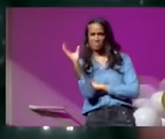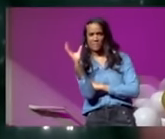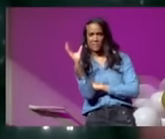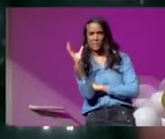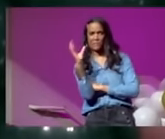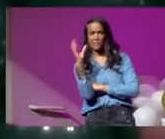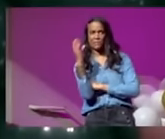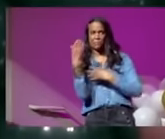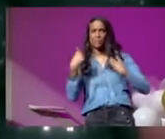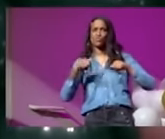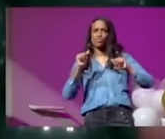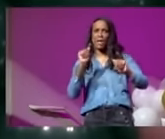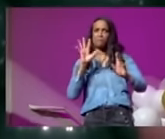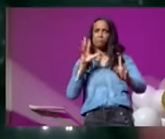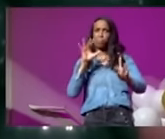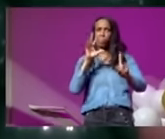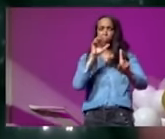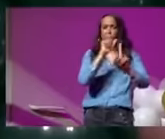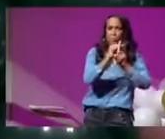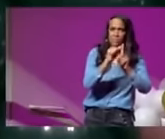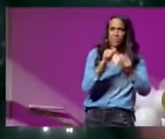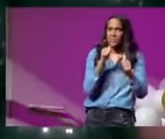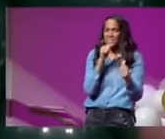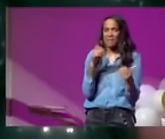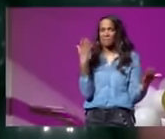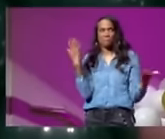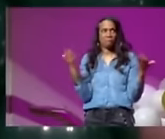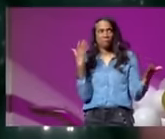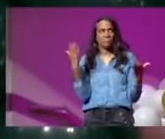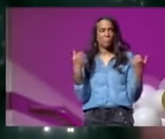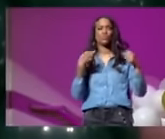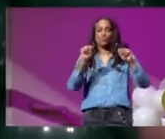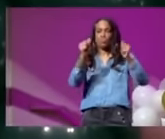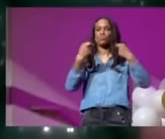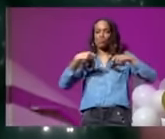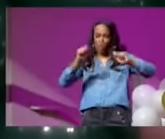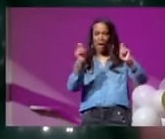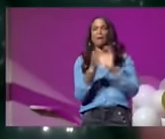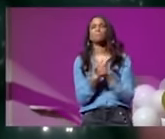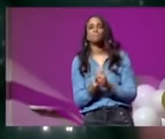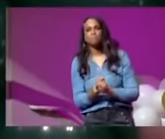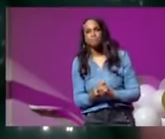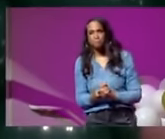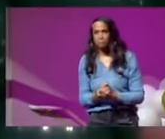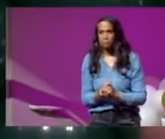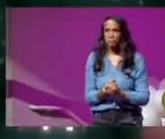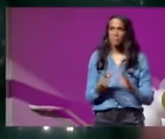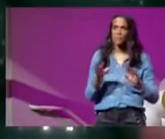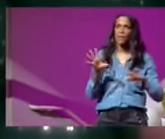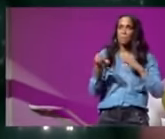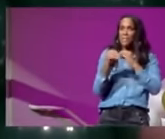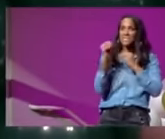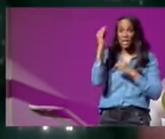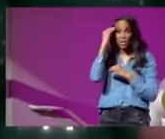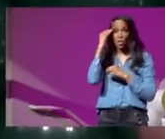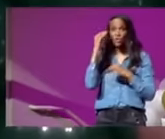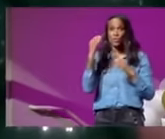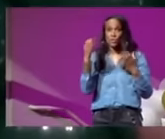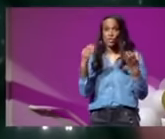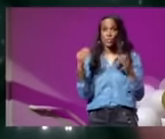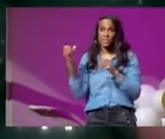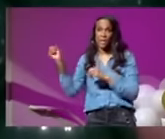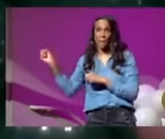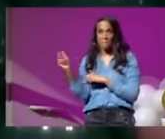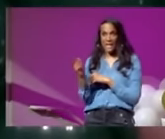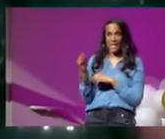And so I'm going to try to catch up without giving you all of it, because I can't preach all of it in one sermon. And plus, I know y'all want to get back for